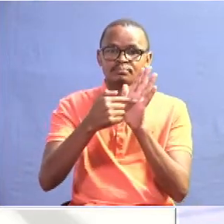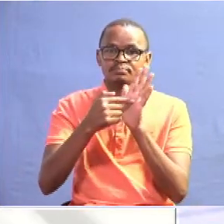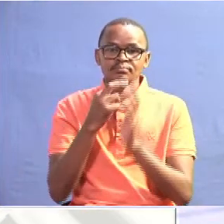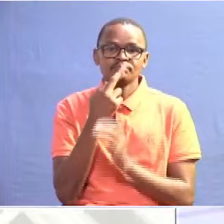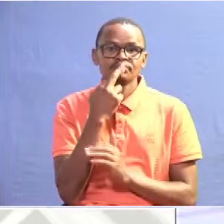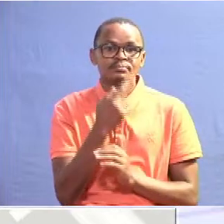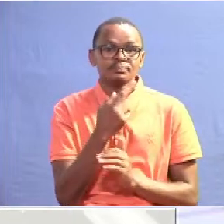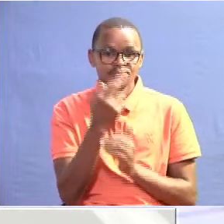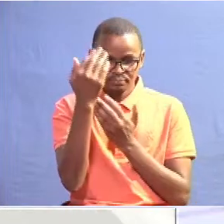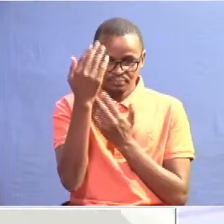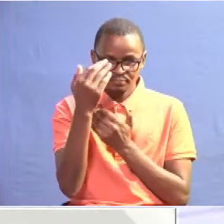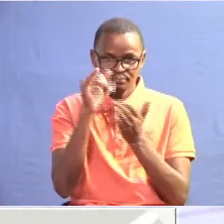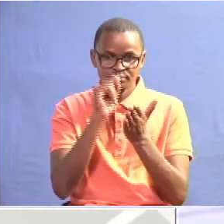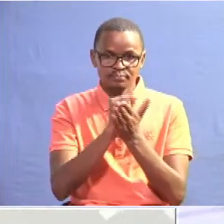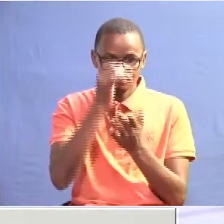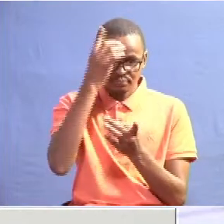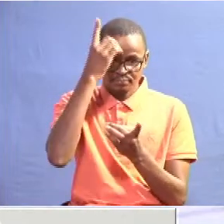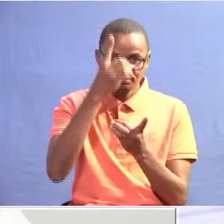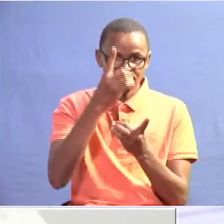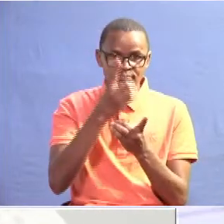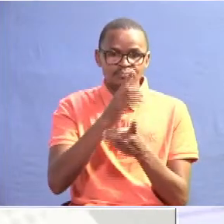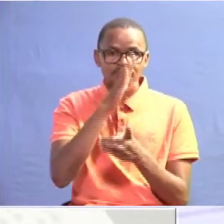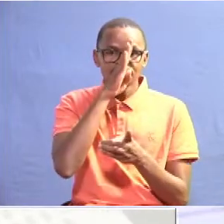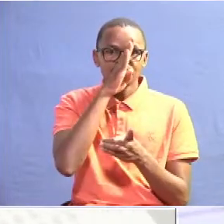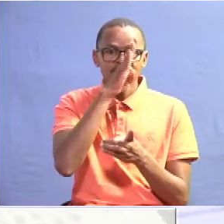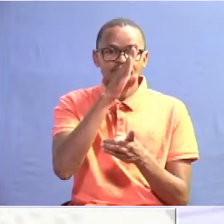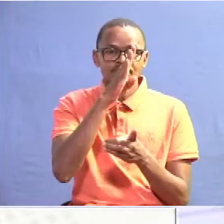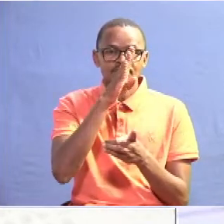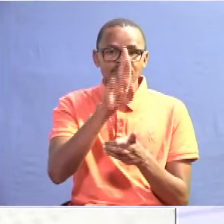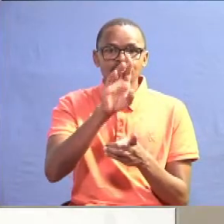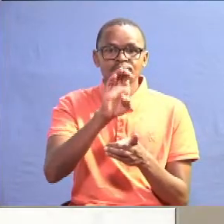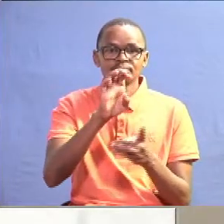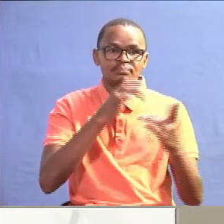regret, hoping that the decision will be reconsidered.